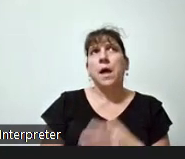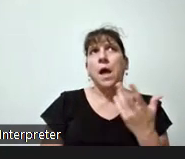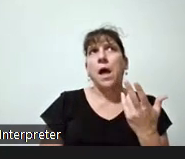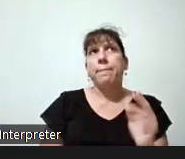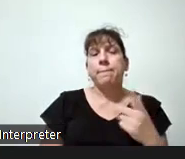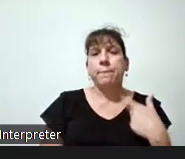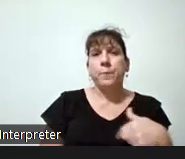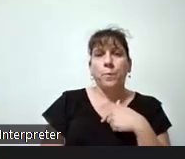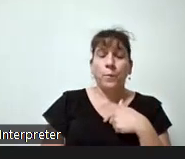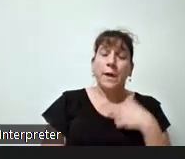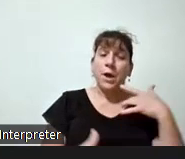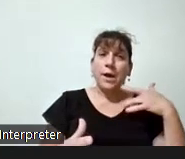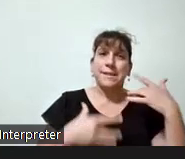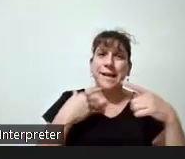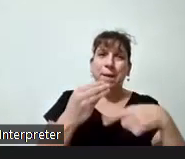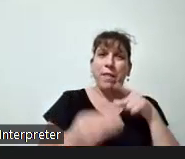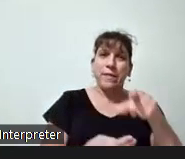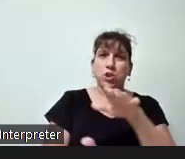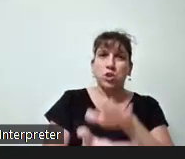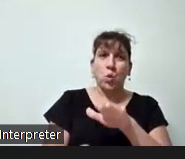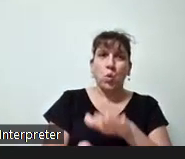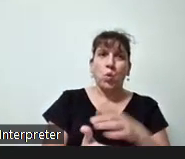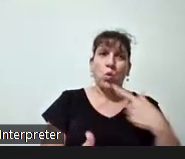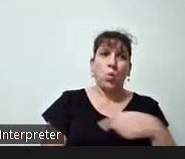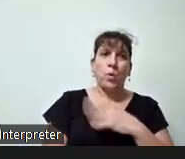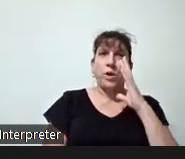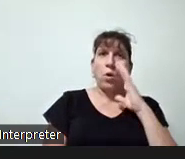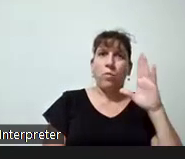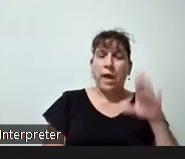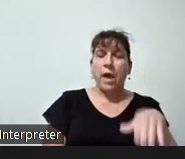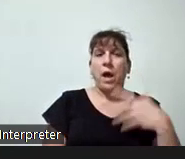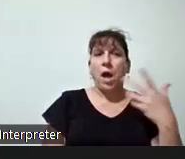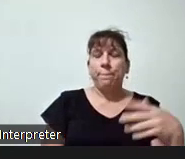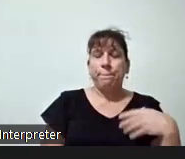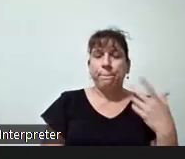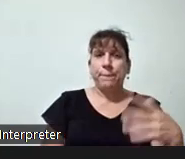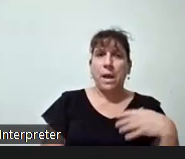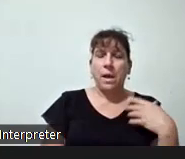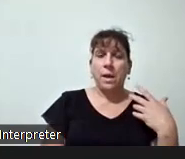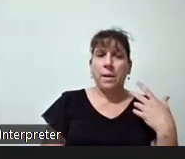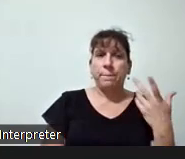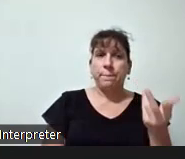We're excited to this school, about this school. We know that we're